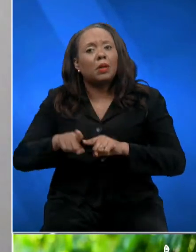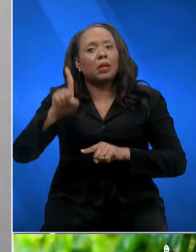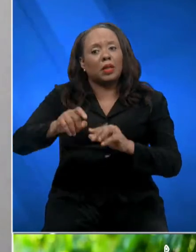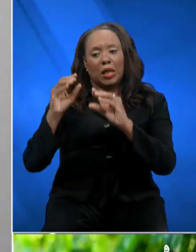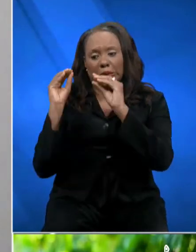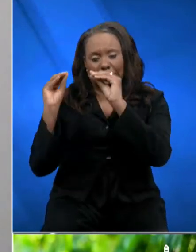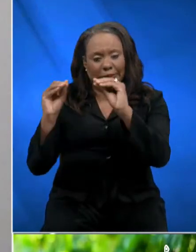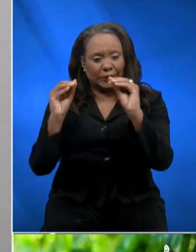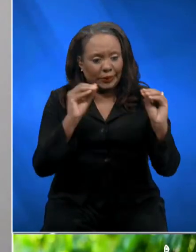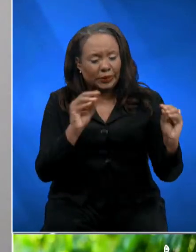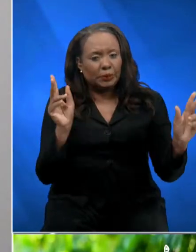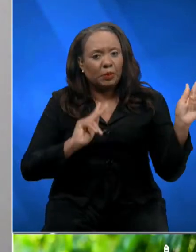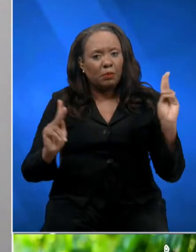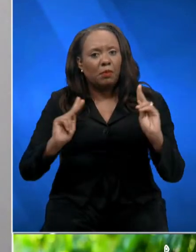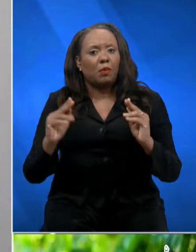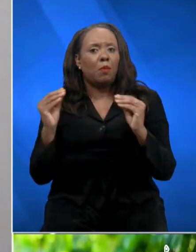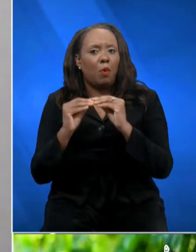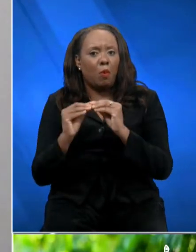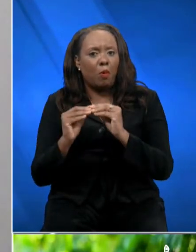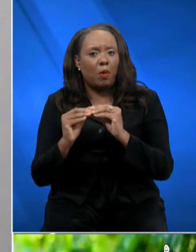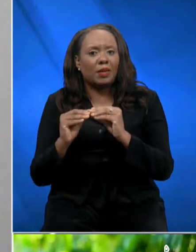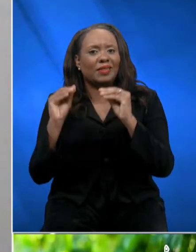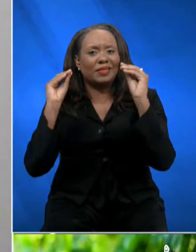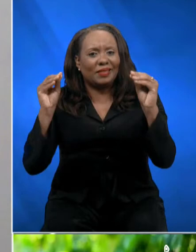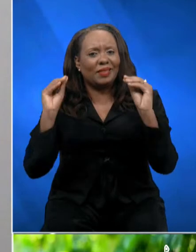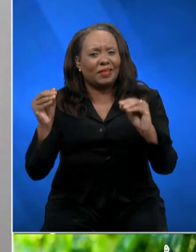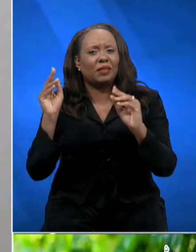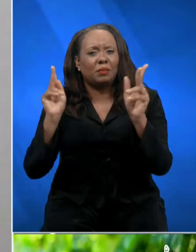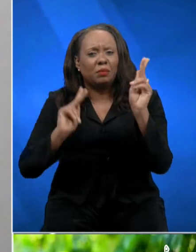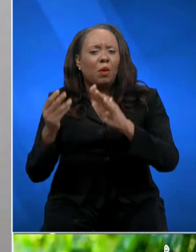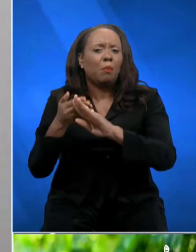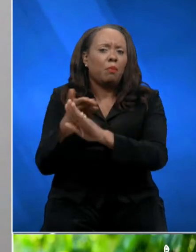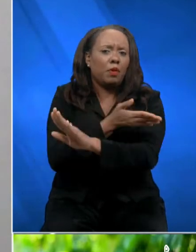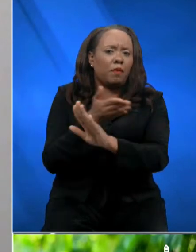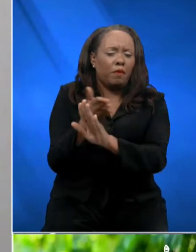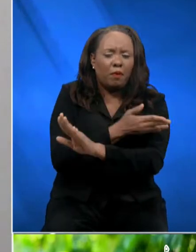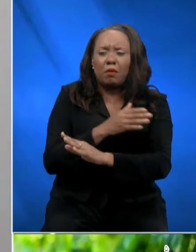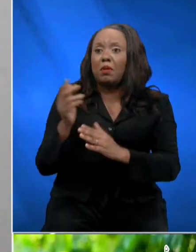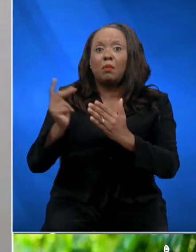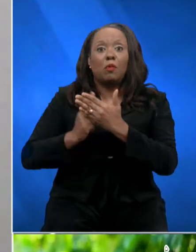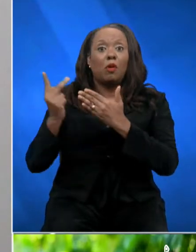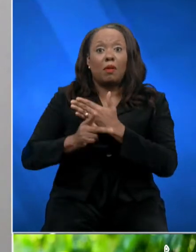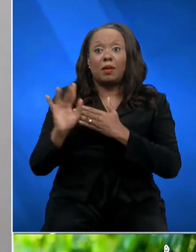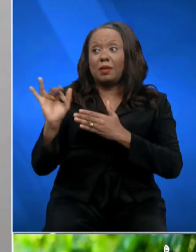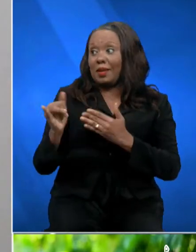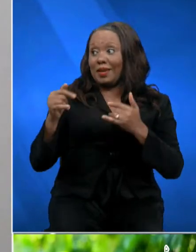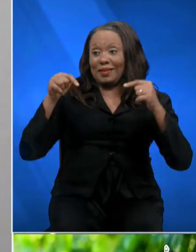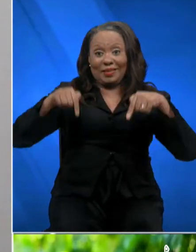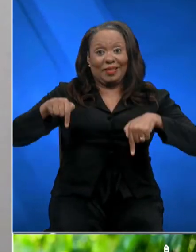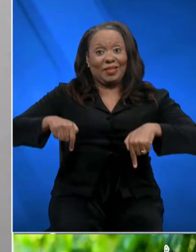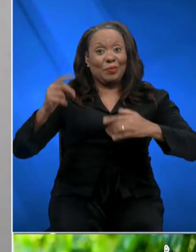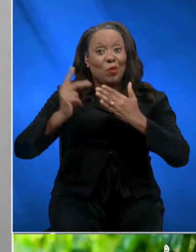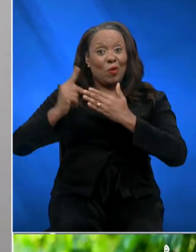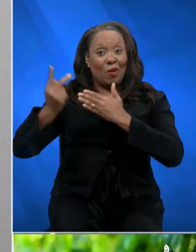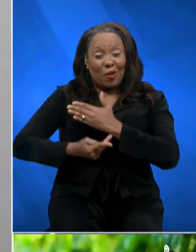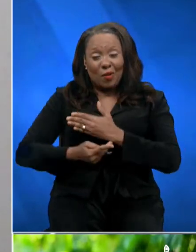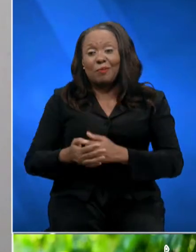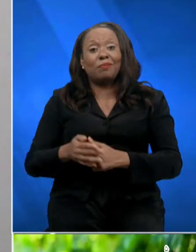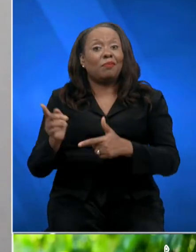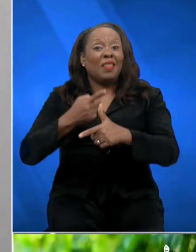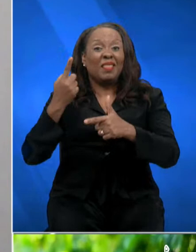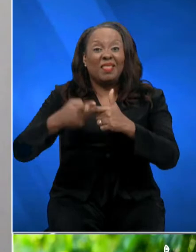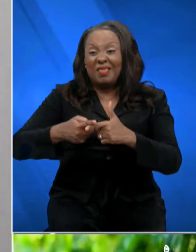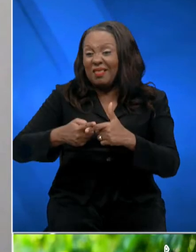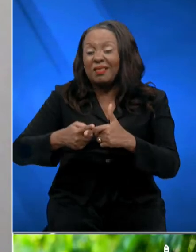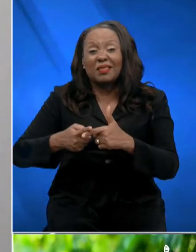education before diagnosis, like programs such as this, and then at the GP or family physician level, a lot of